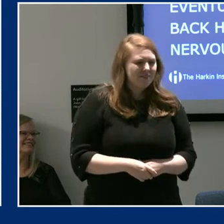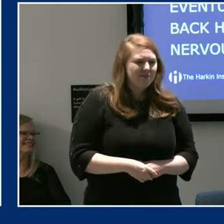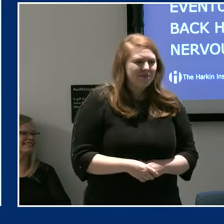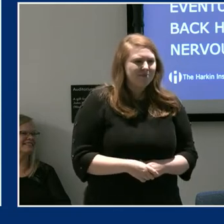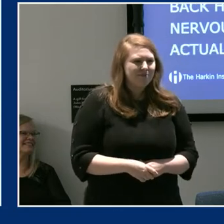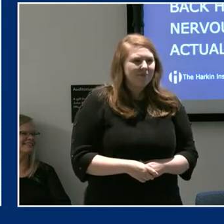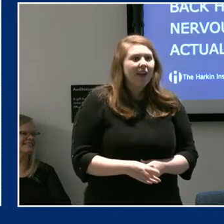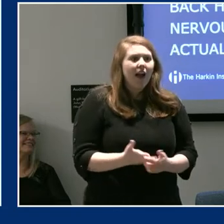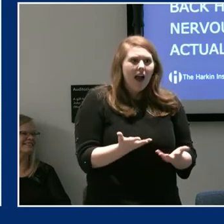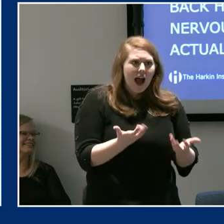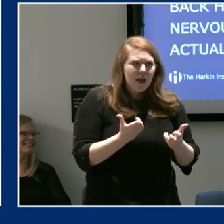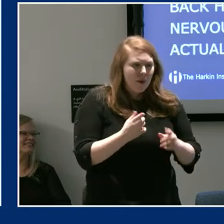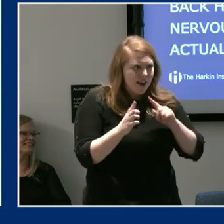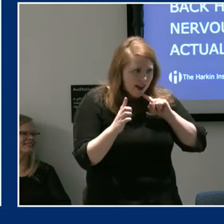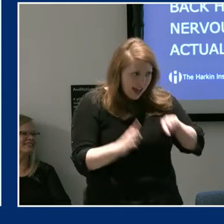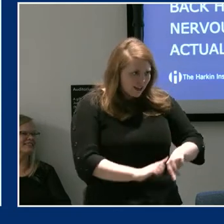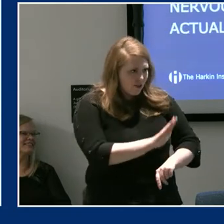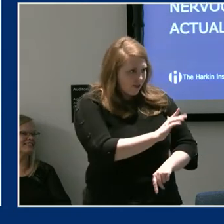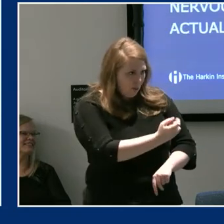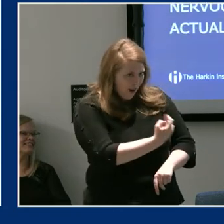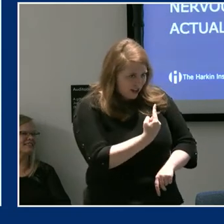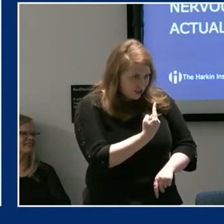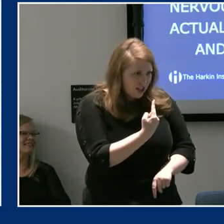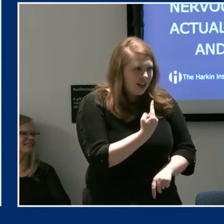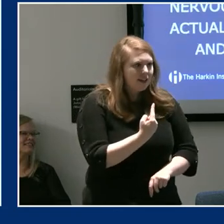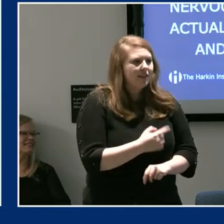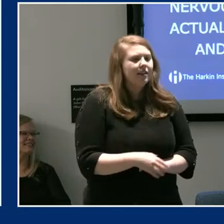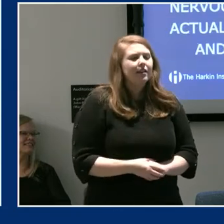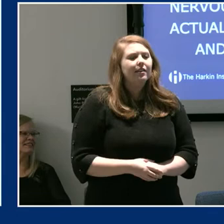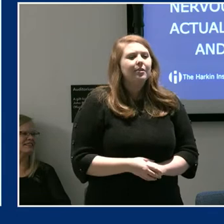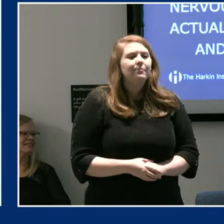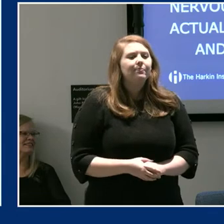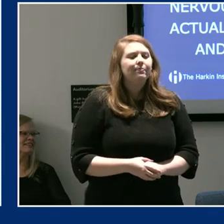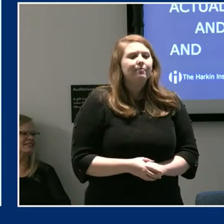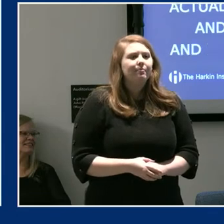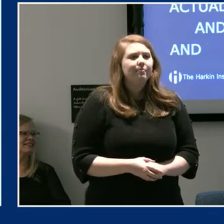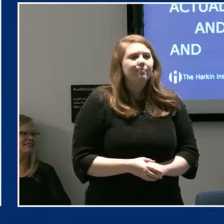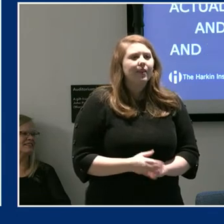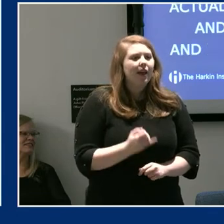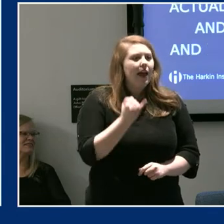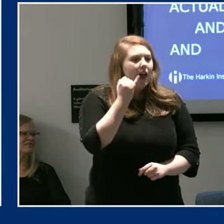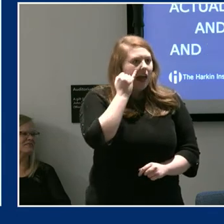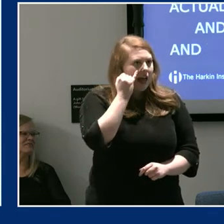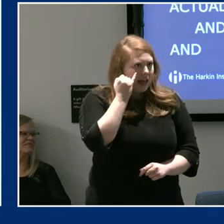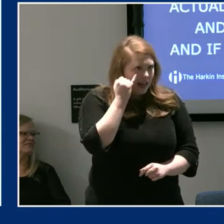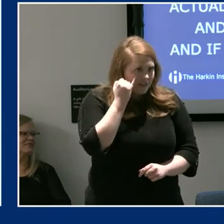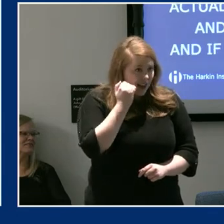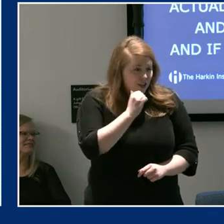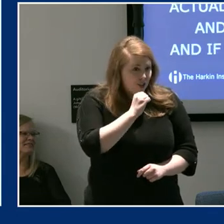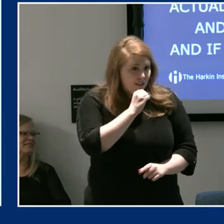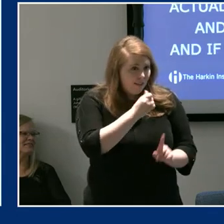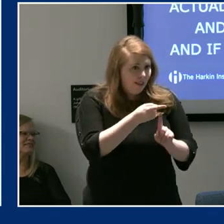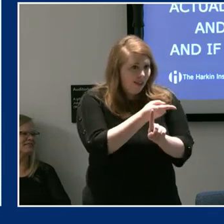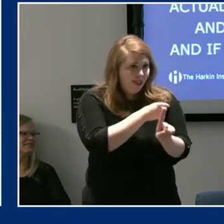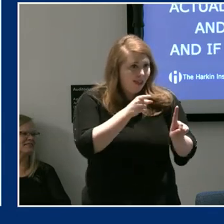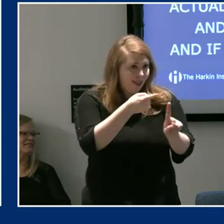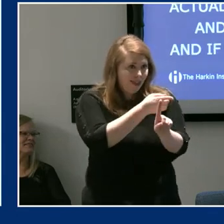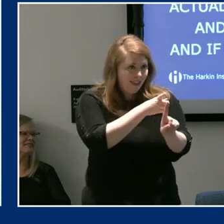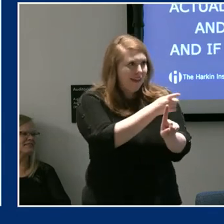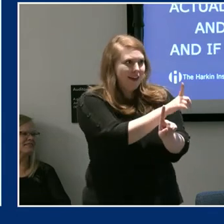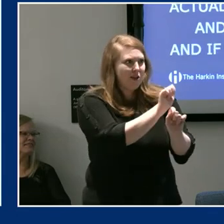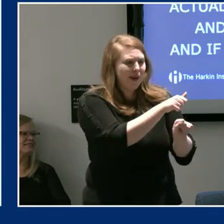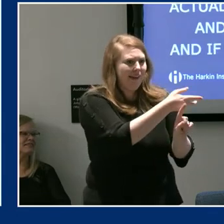want to answer your question, Senator. And if I go, you know, to not answering questions, I want you to pull me back.